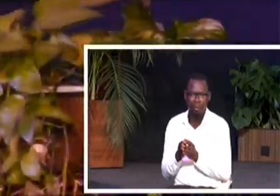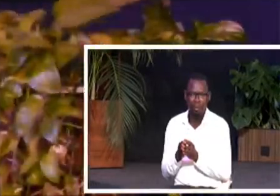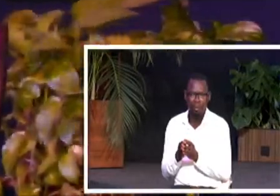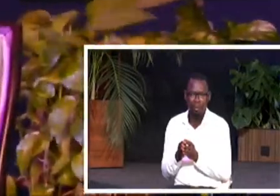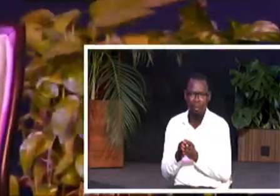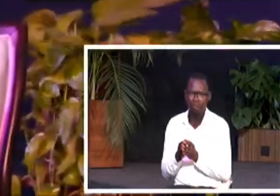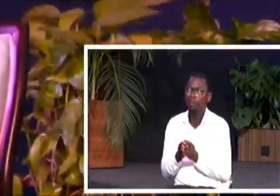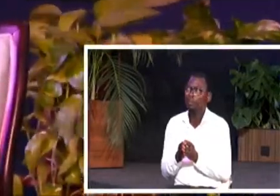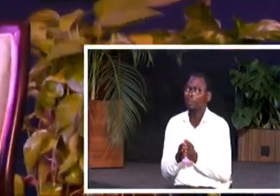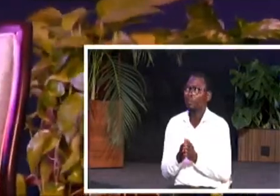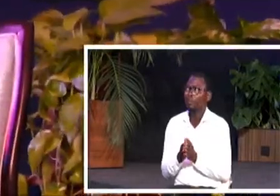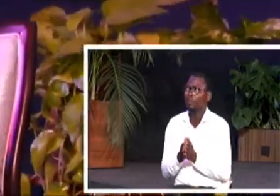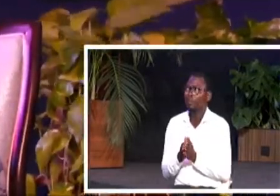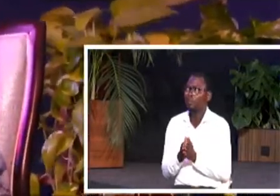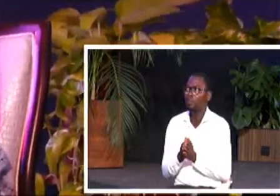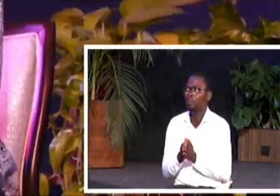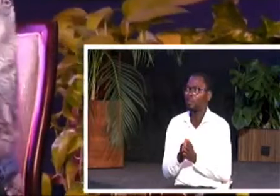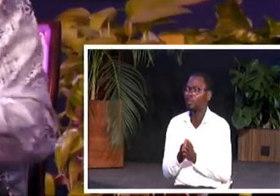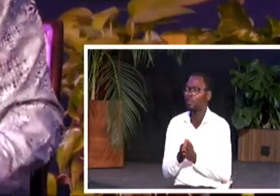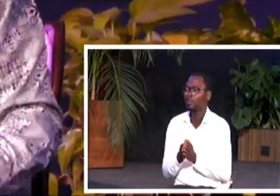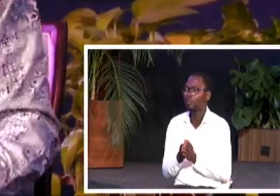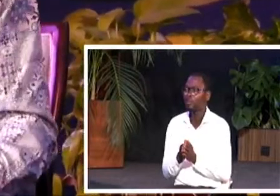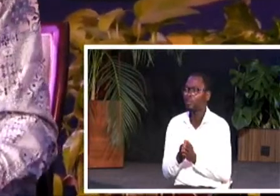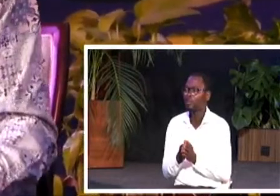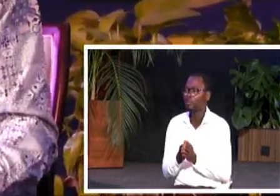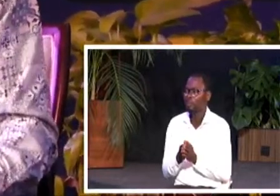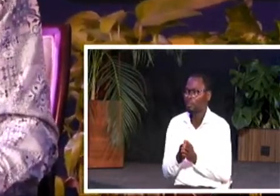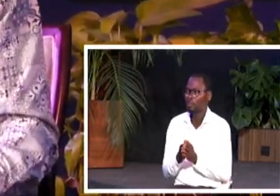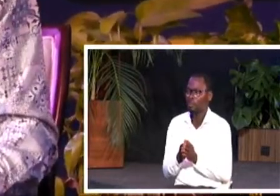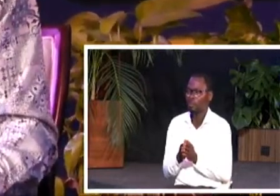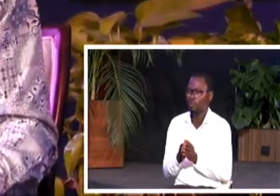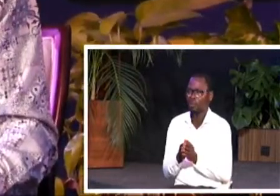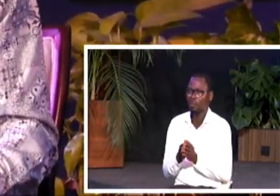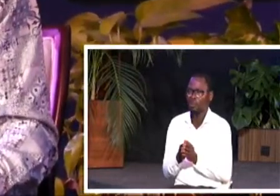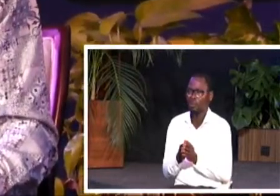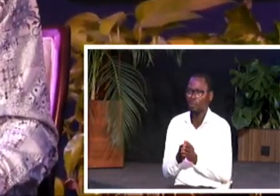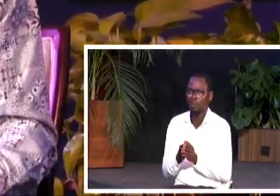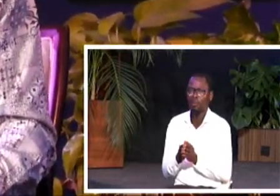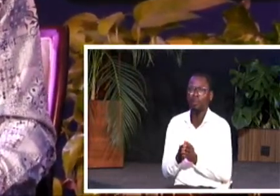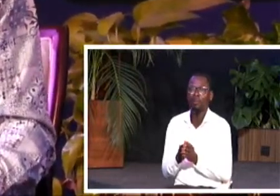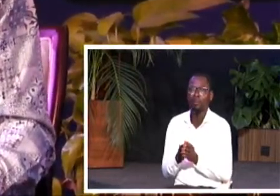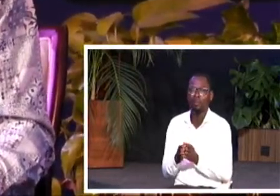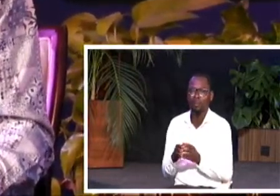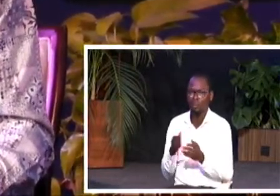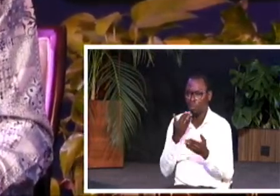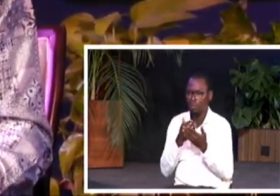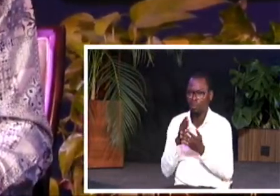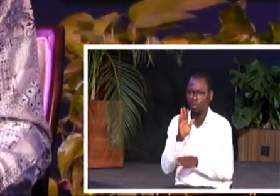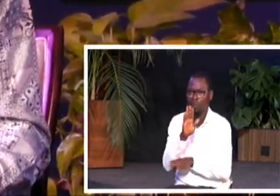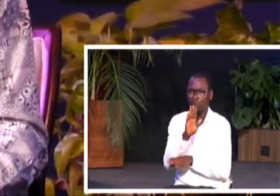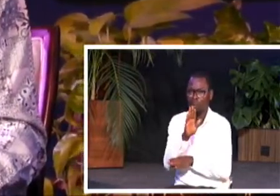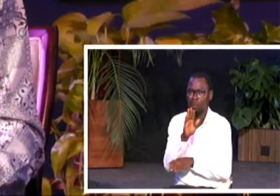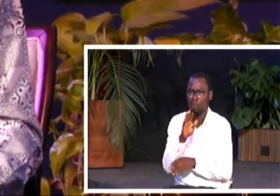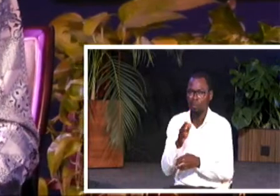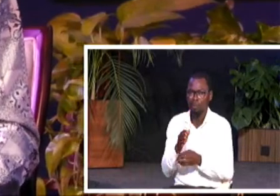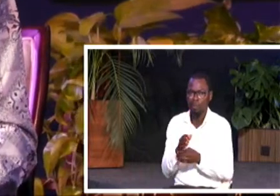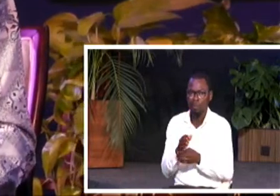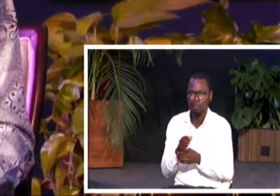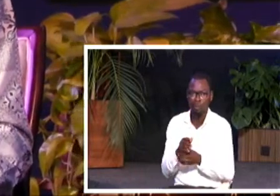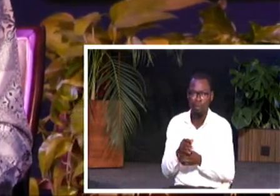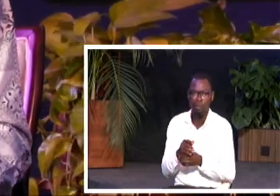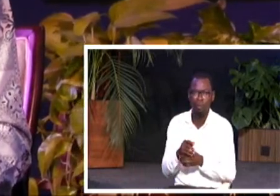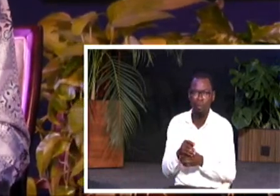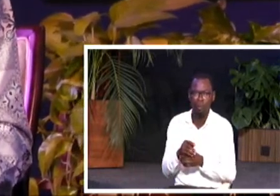the questions from the audience. Your first name and then your question. Good evening. Yes. My name is Frank, and my question